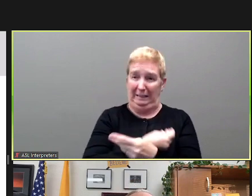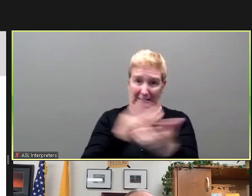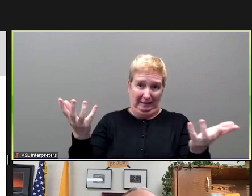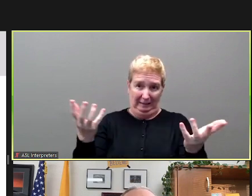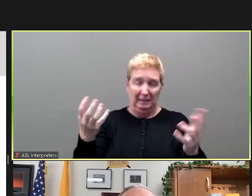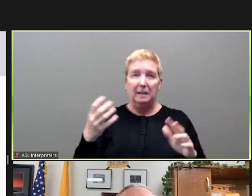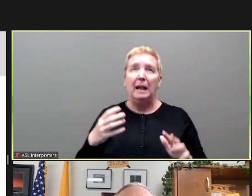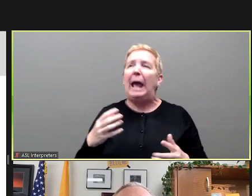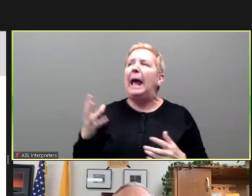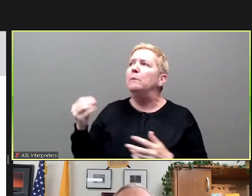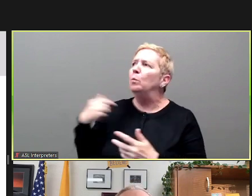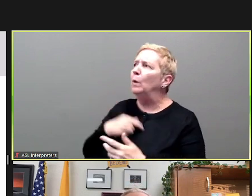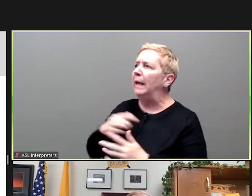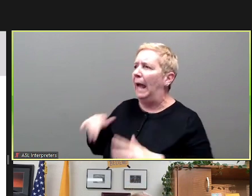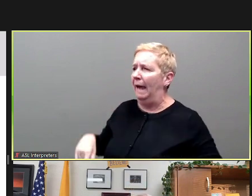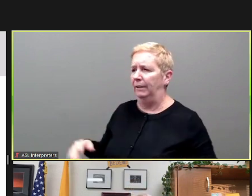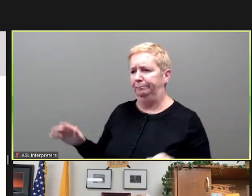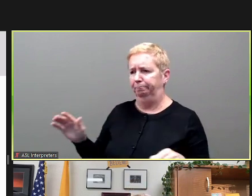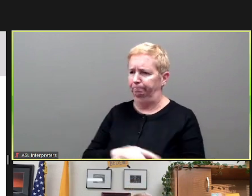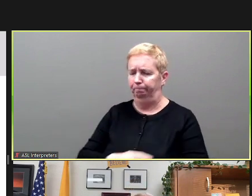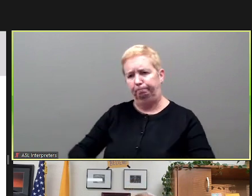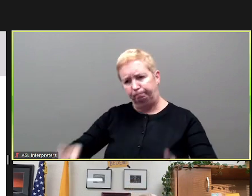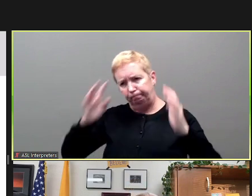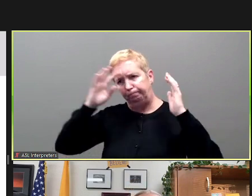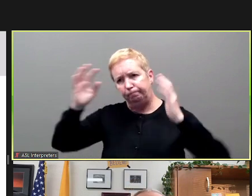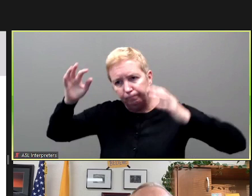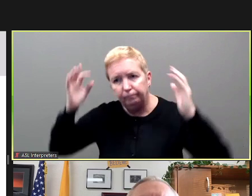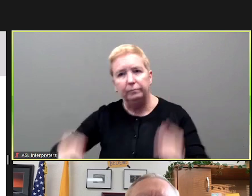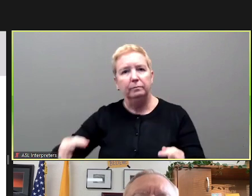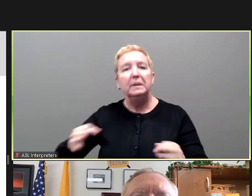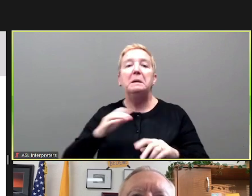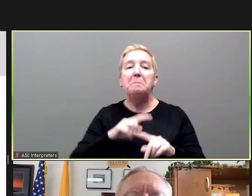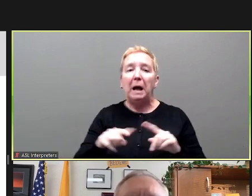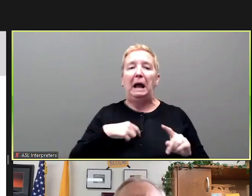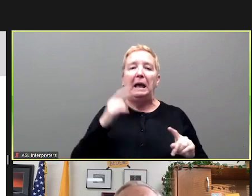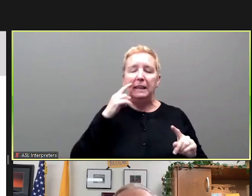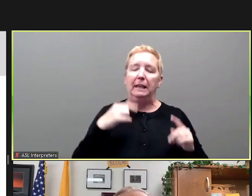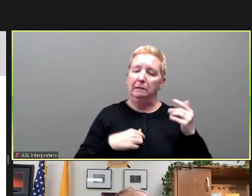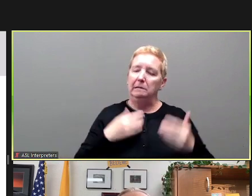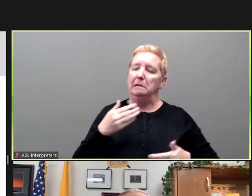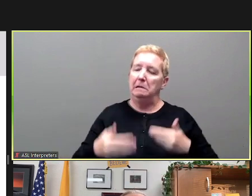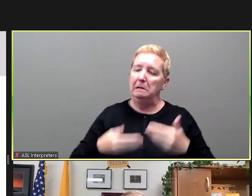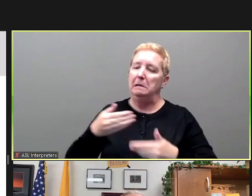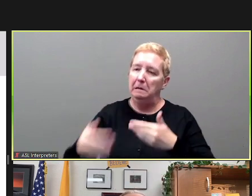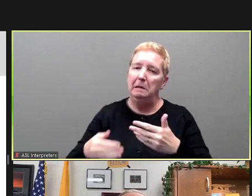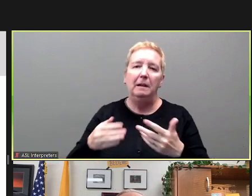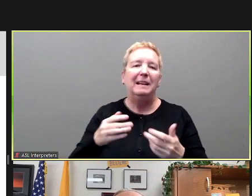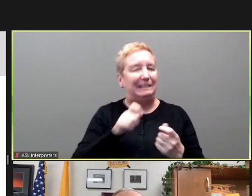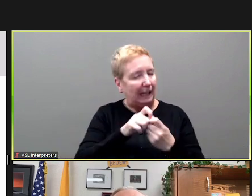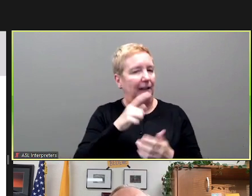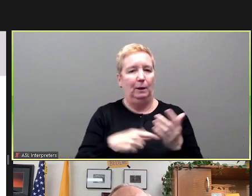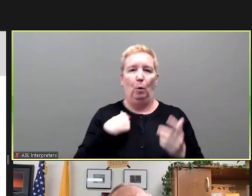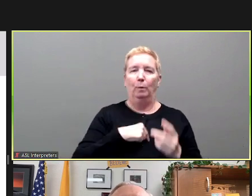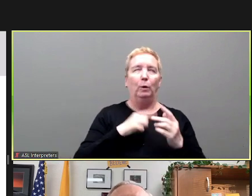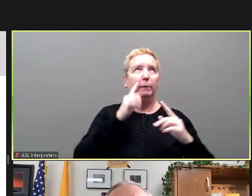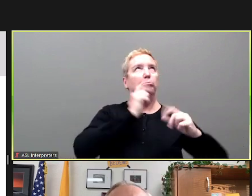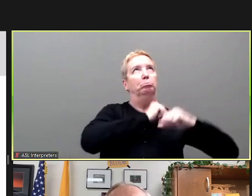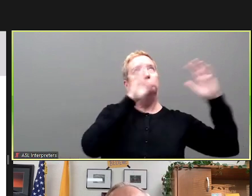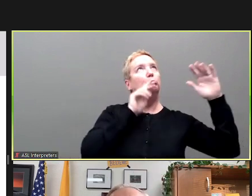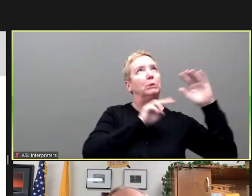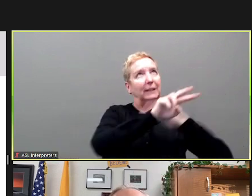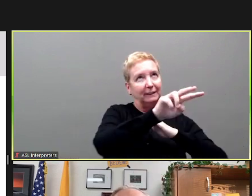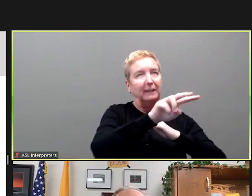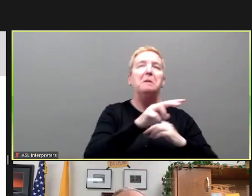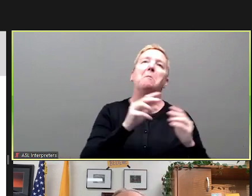out on this, I think we're seeing some movement to what we talked about back then, to more of a flu shot-like